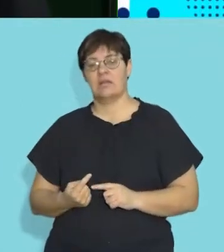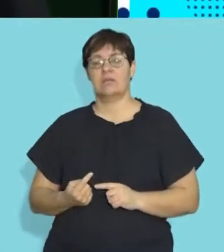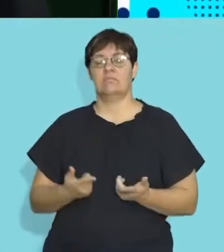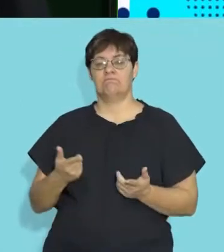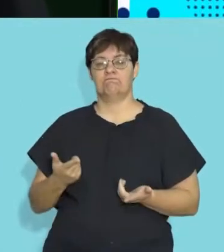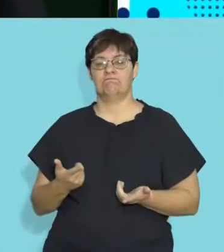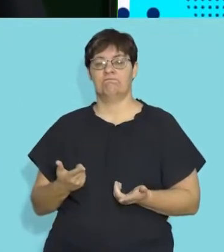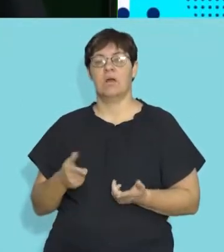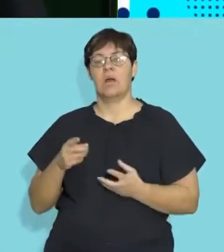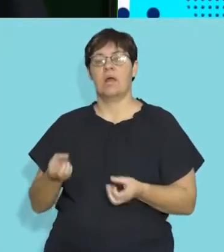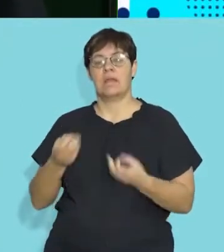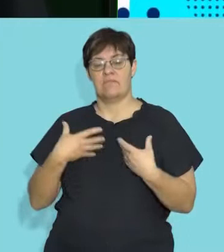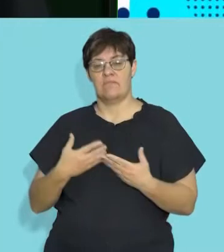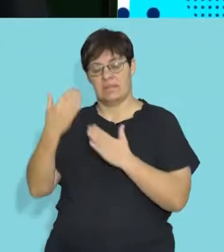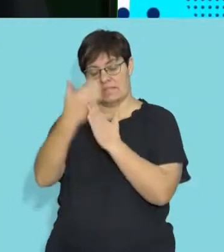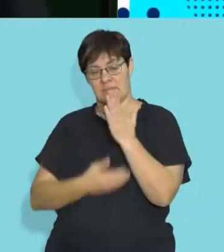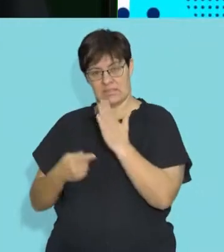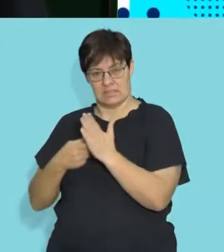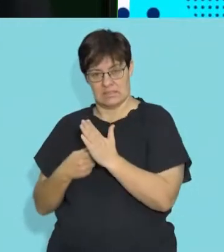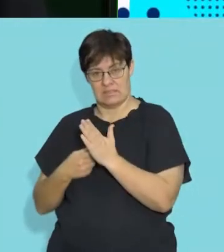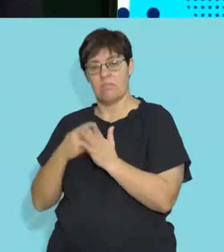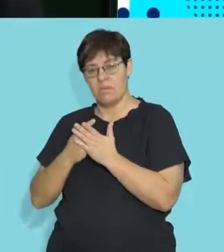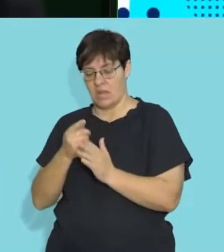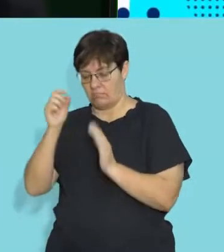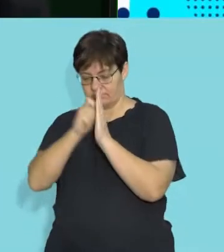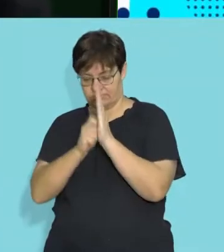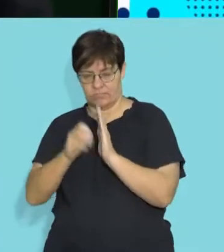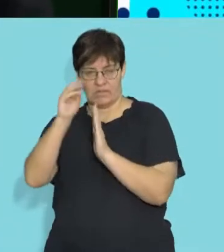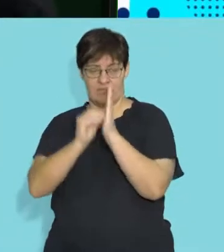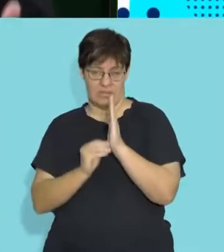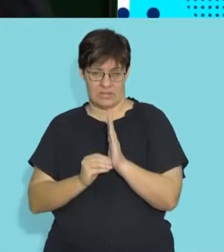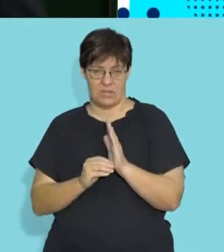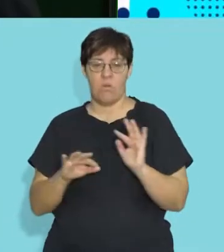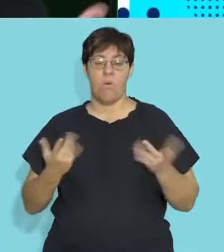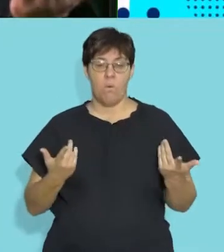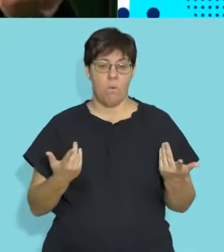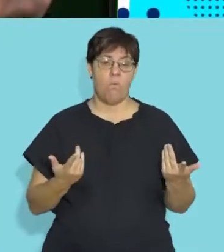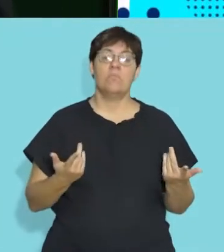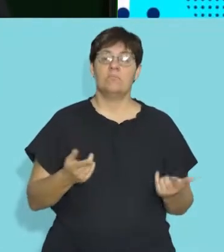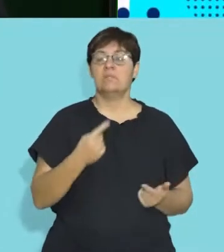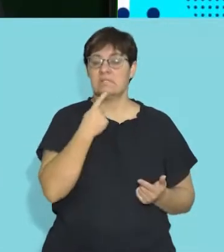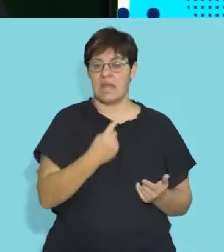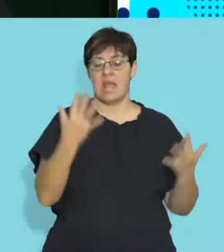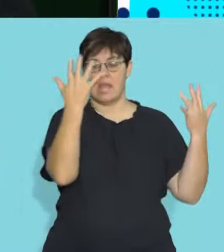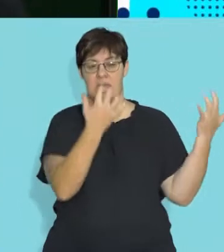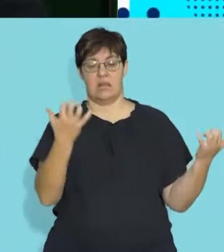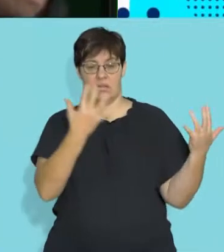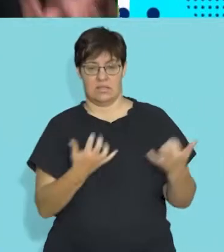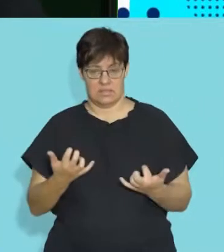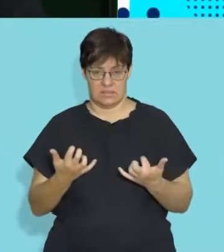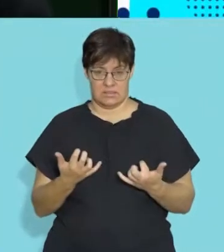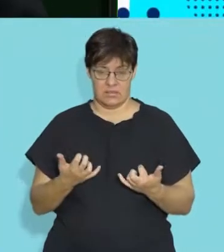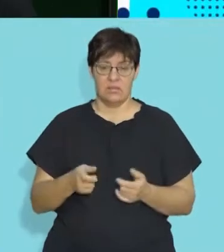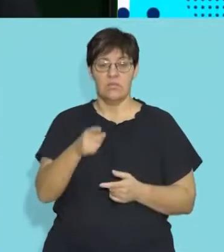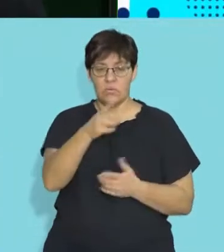is in the narrative form where you are given a statement to complete. Or the question could also just say,